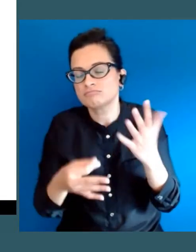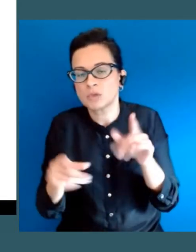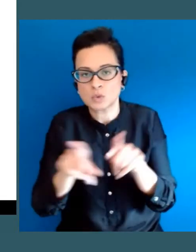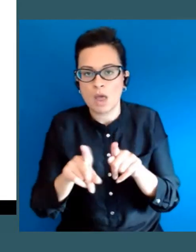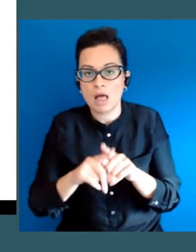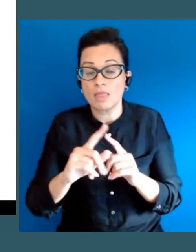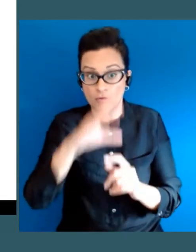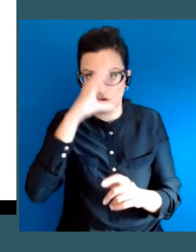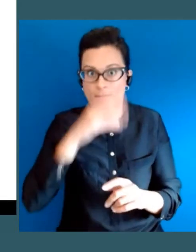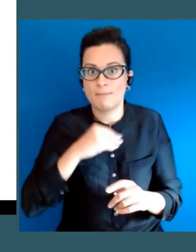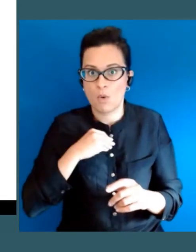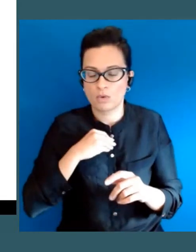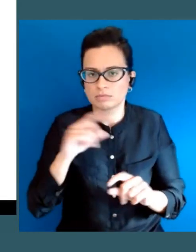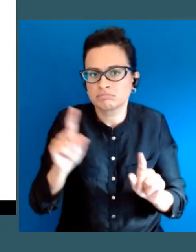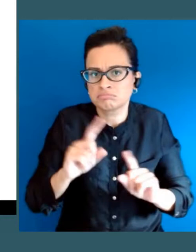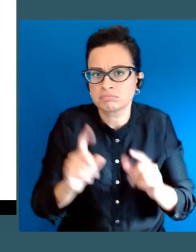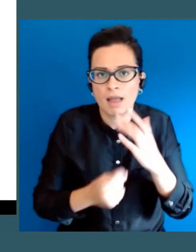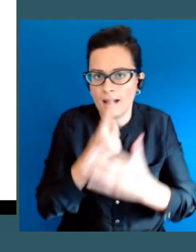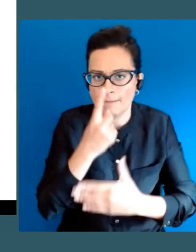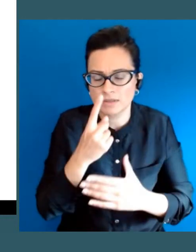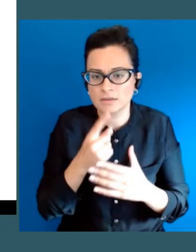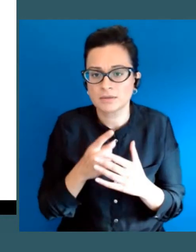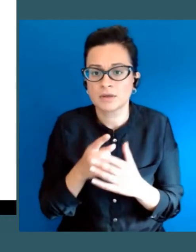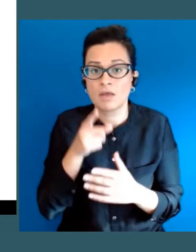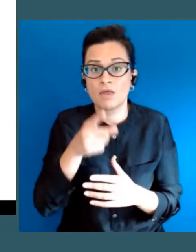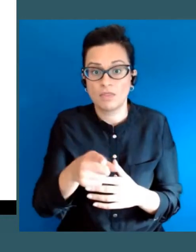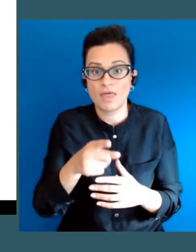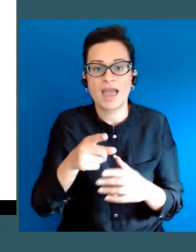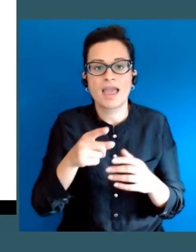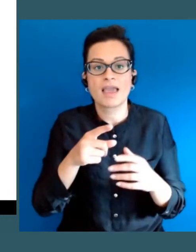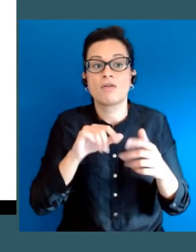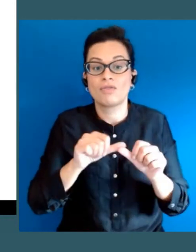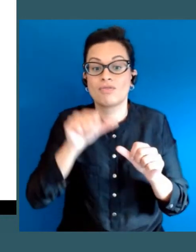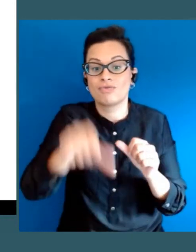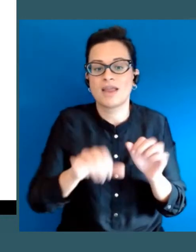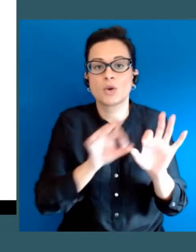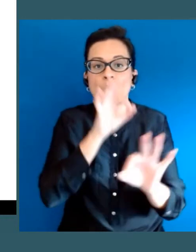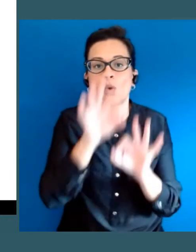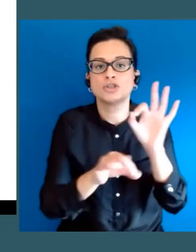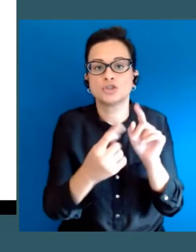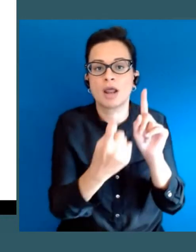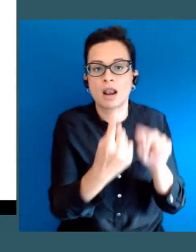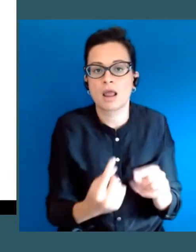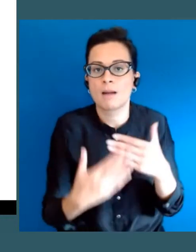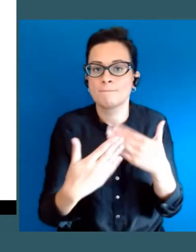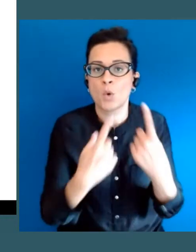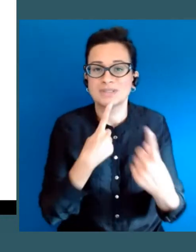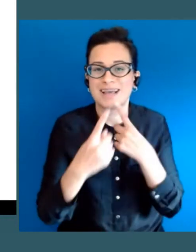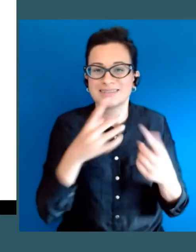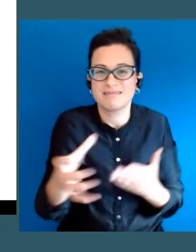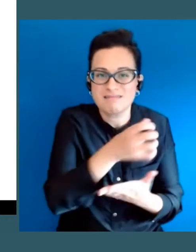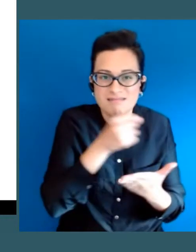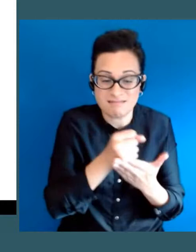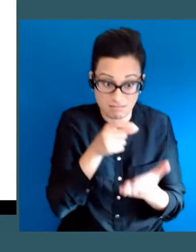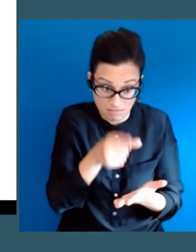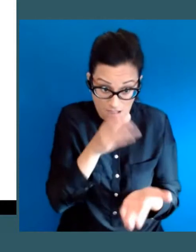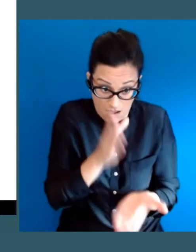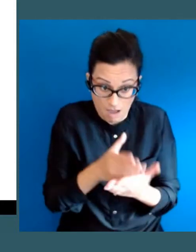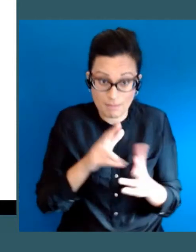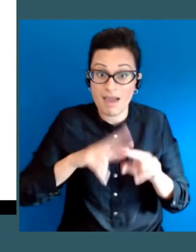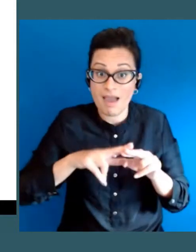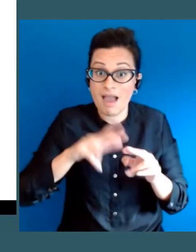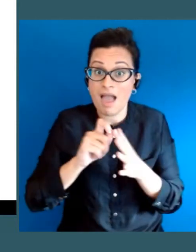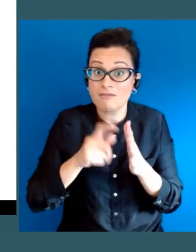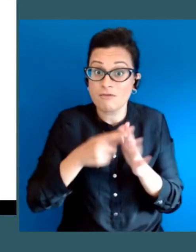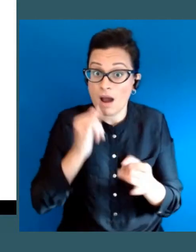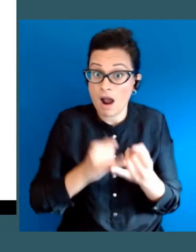will happen is they fill out a questionnaire to give us some more data to try and determine whether it actually was indeed FPIES. So we got a whole lot